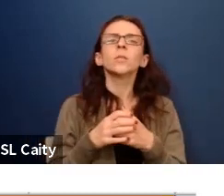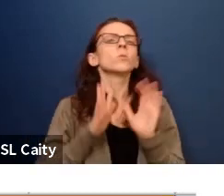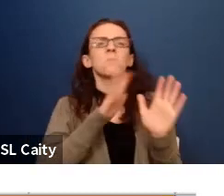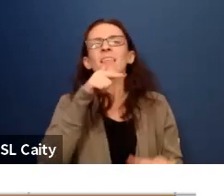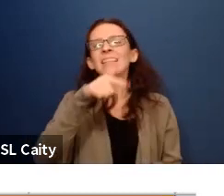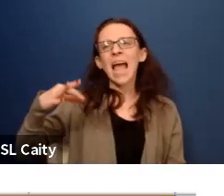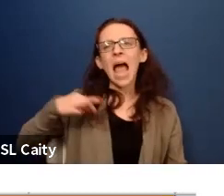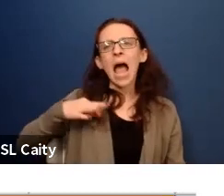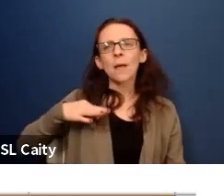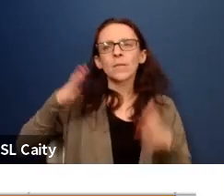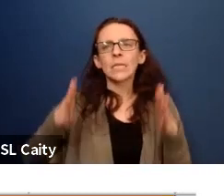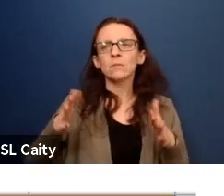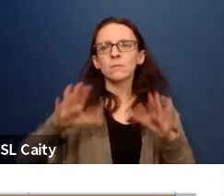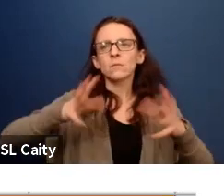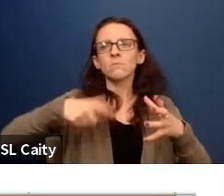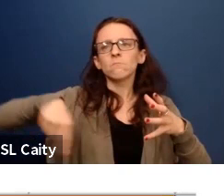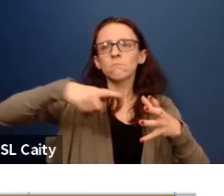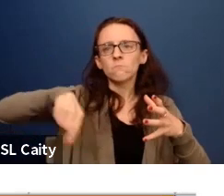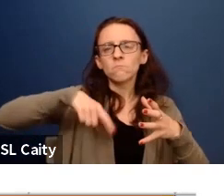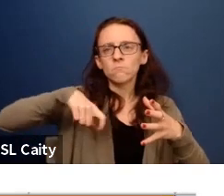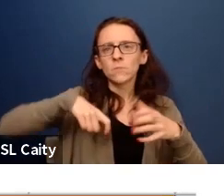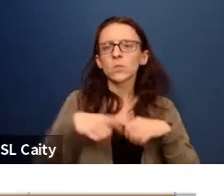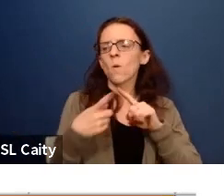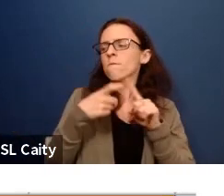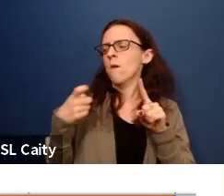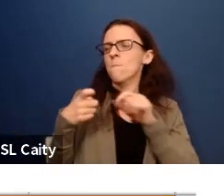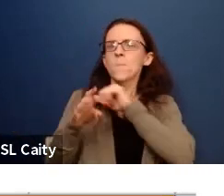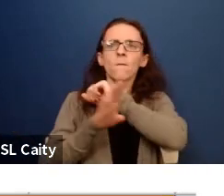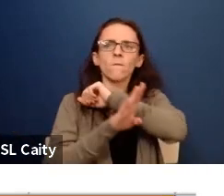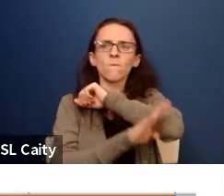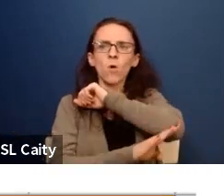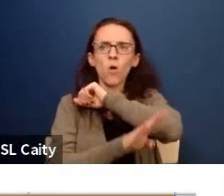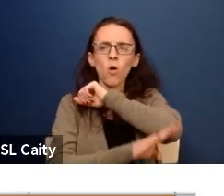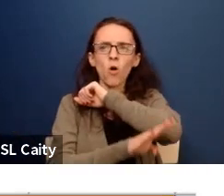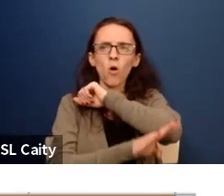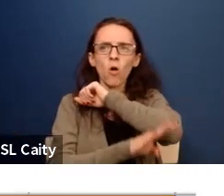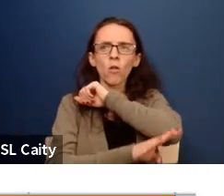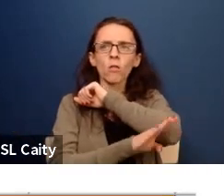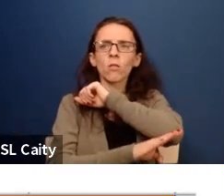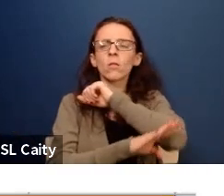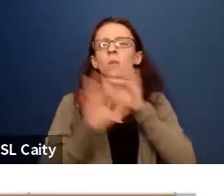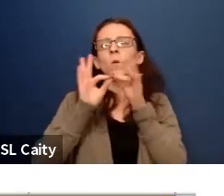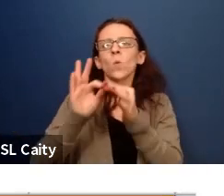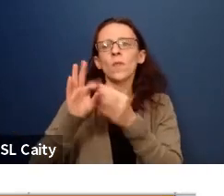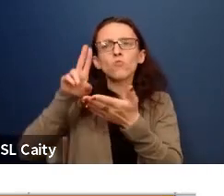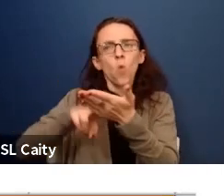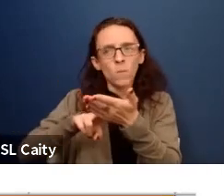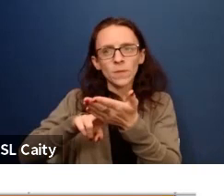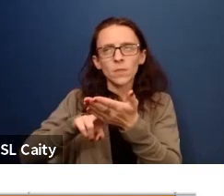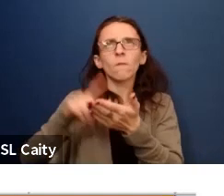applicant pool from the fall for enrollment for the fall of